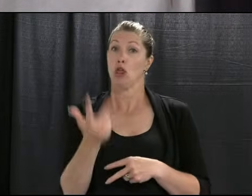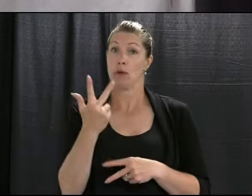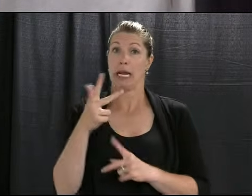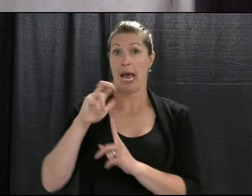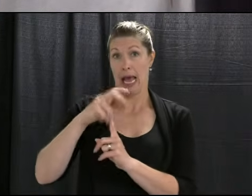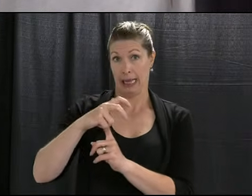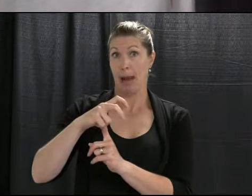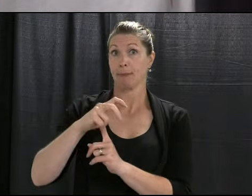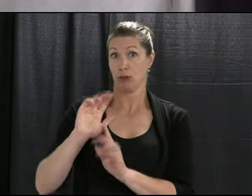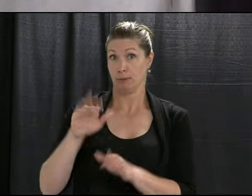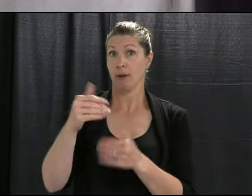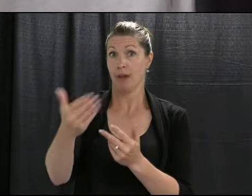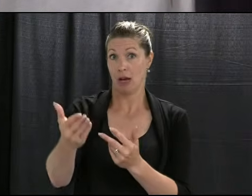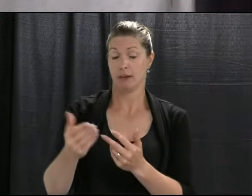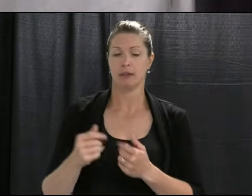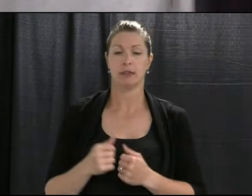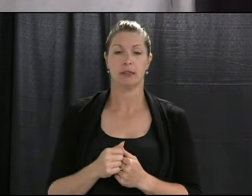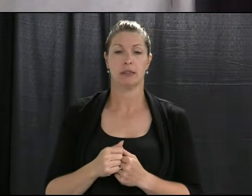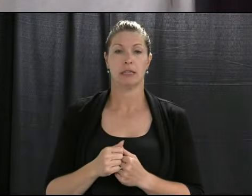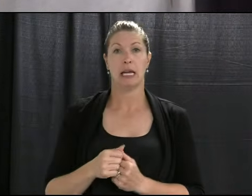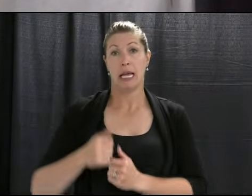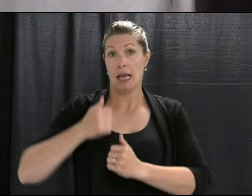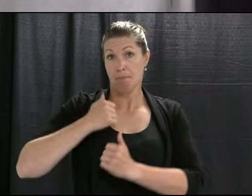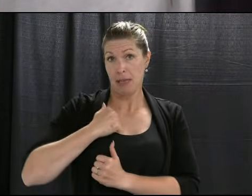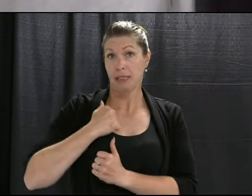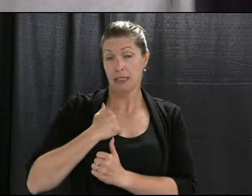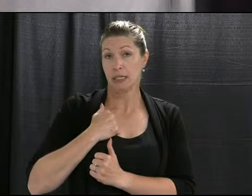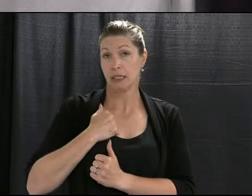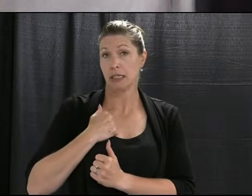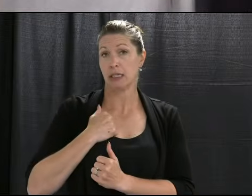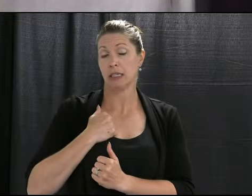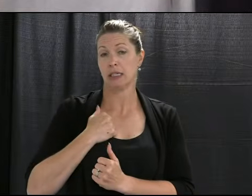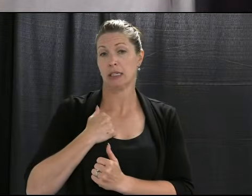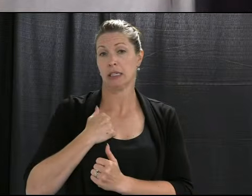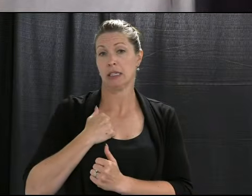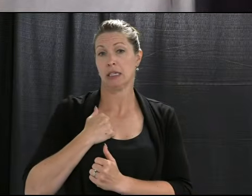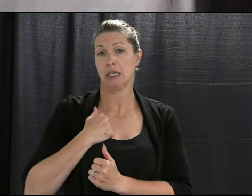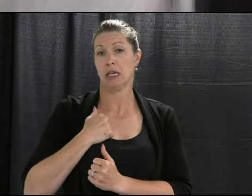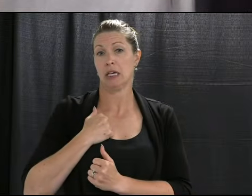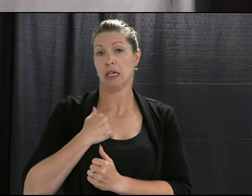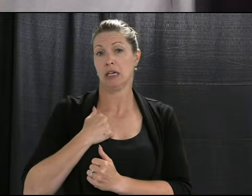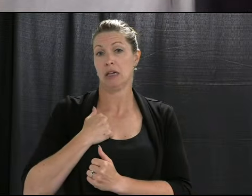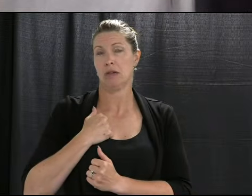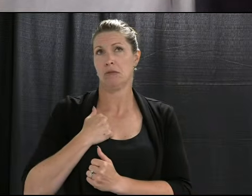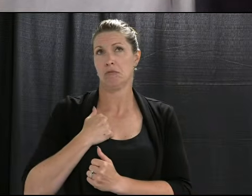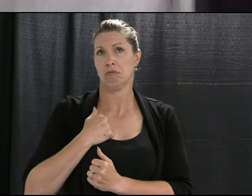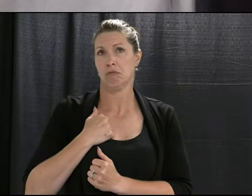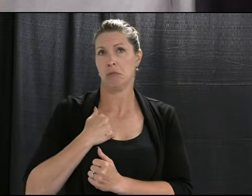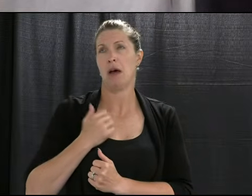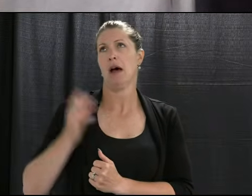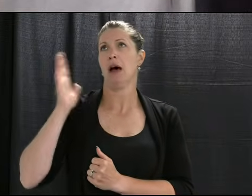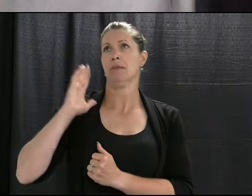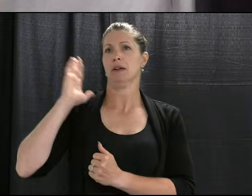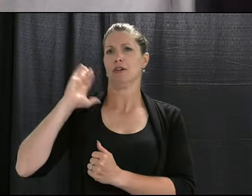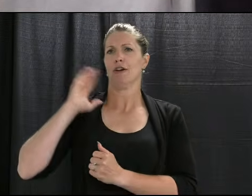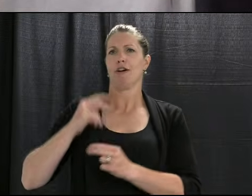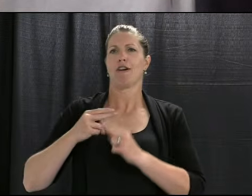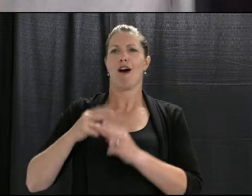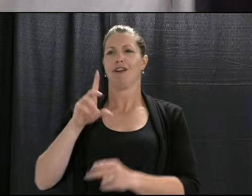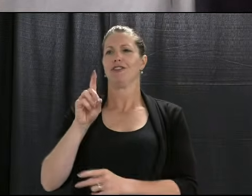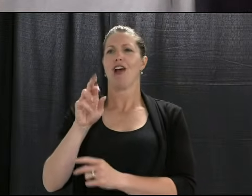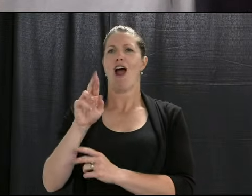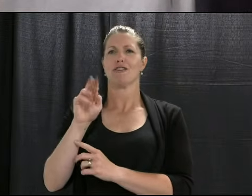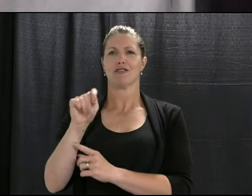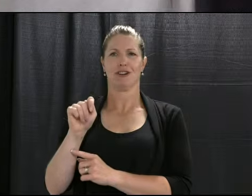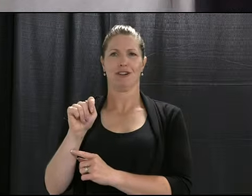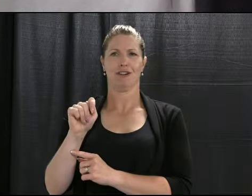provide. The military initially send in, back in my day, it used to be called DART.